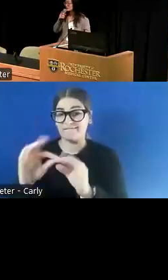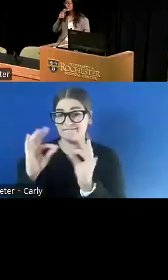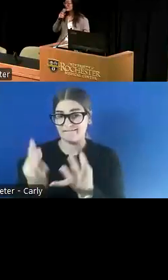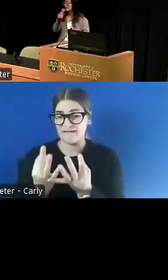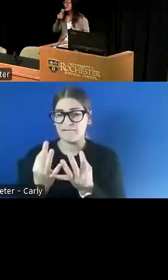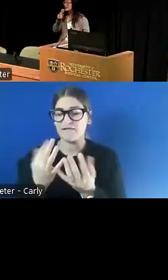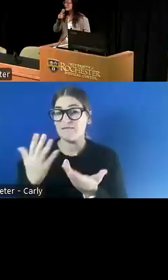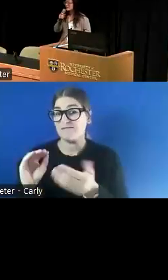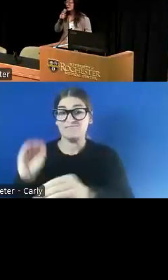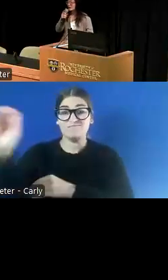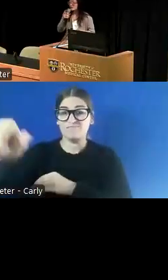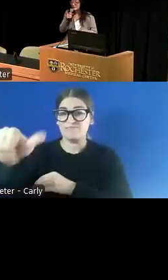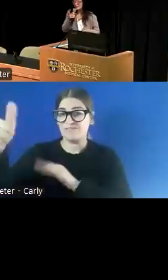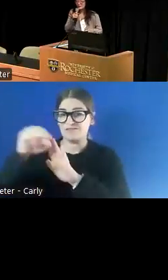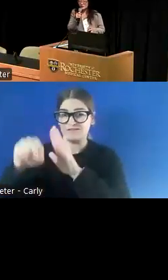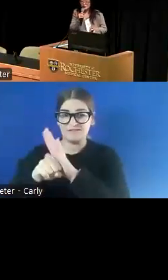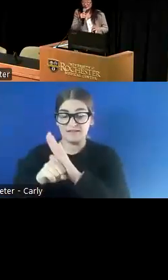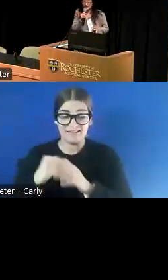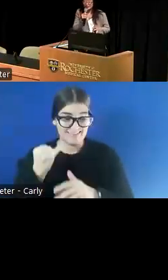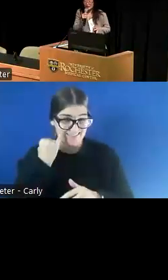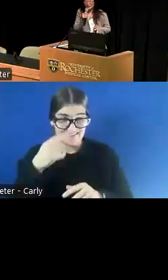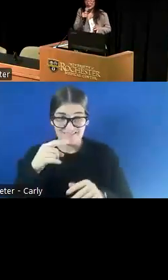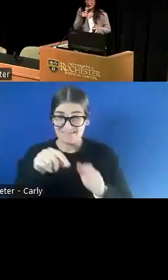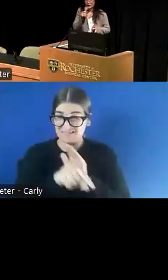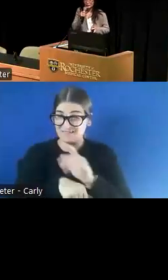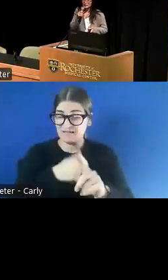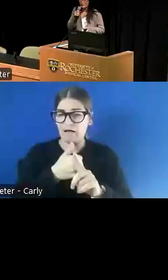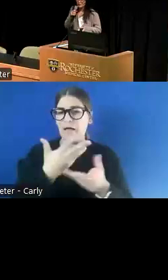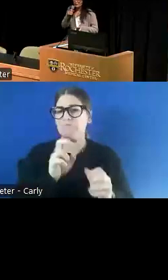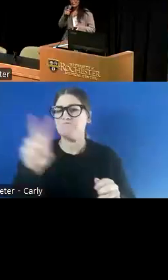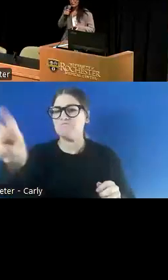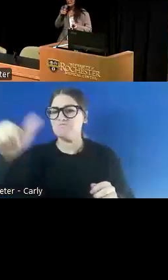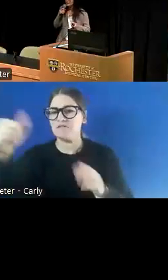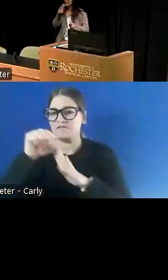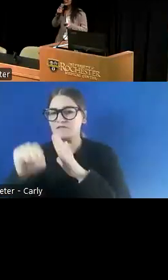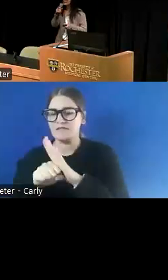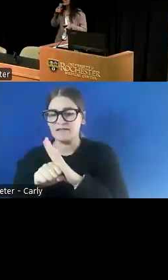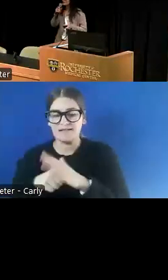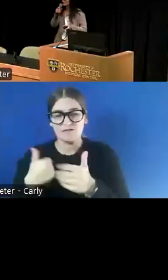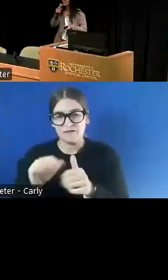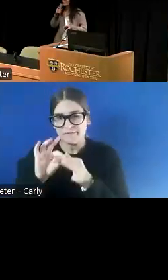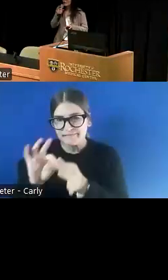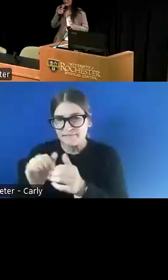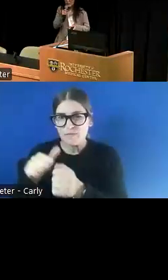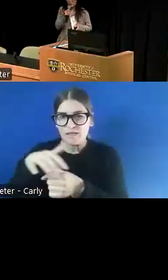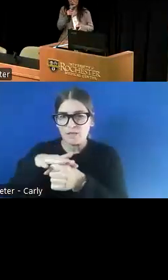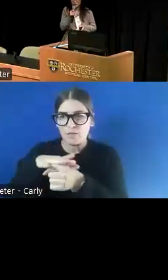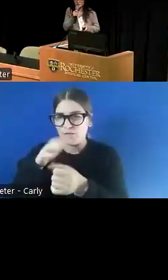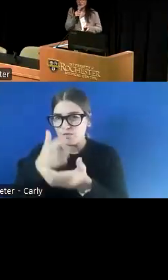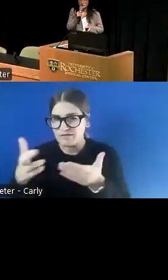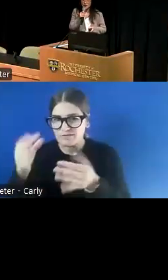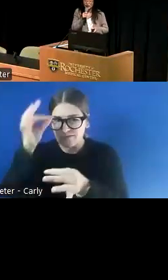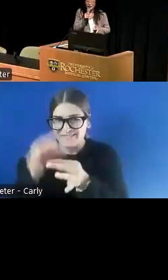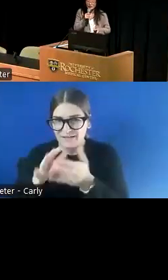moved to another state after a service member's suicide death, and also try to connect them to the local faith